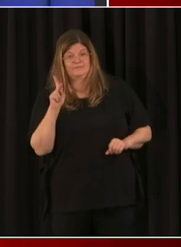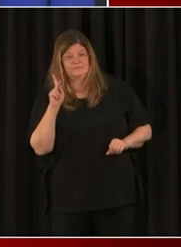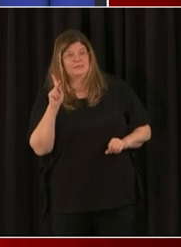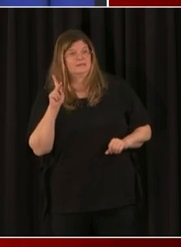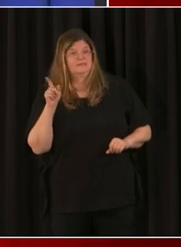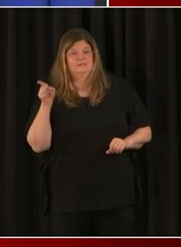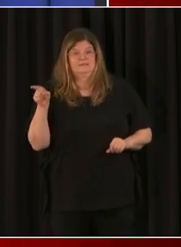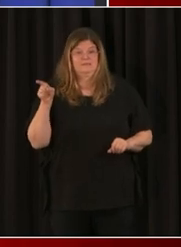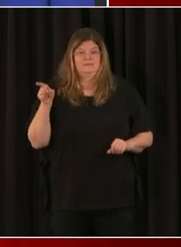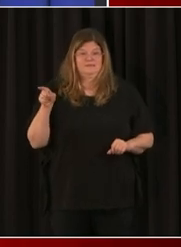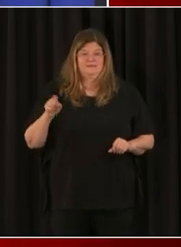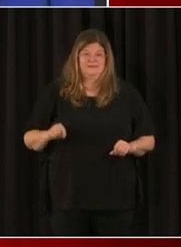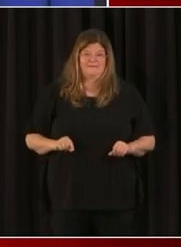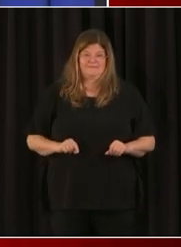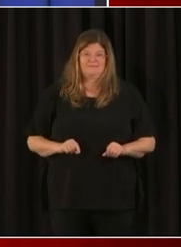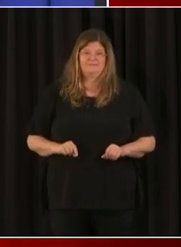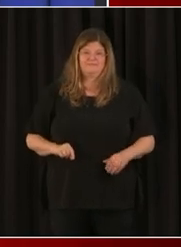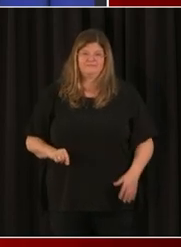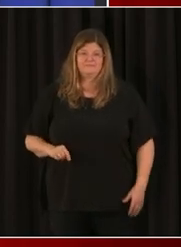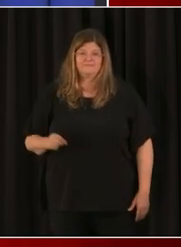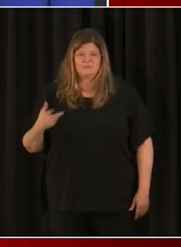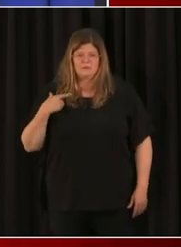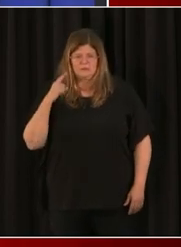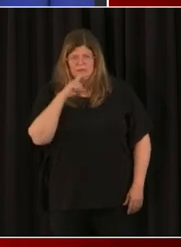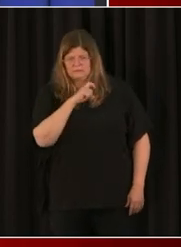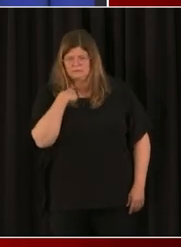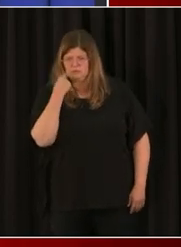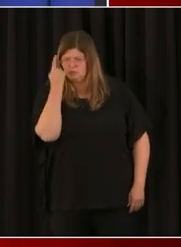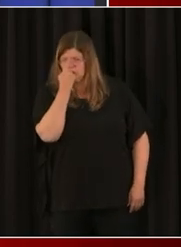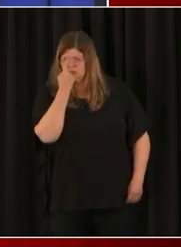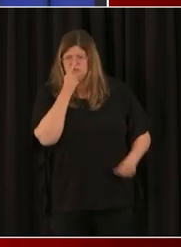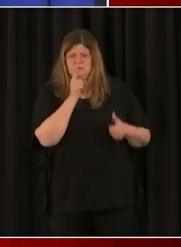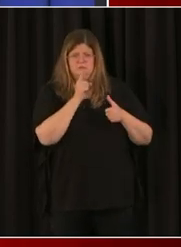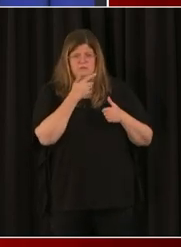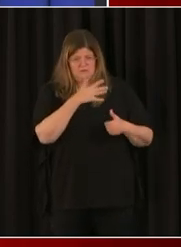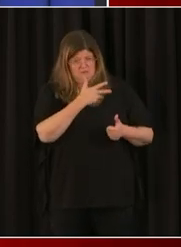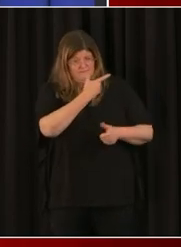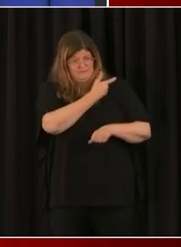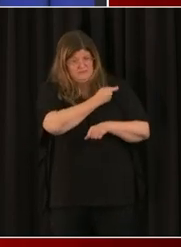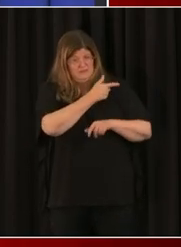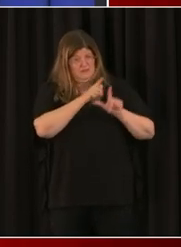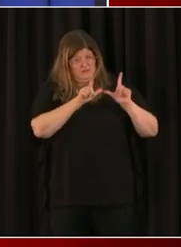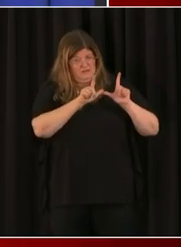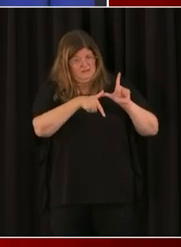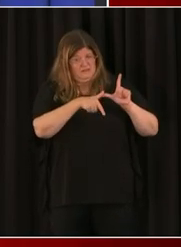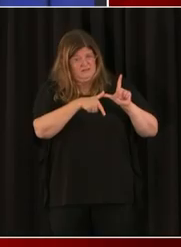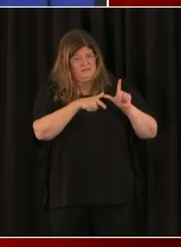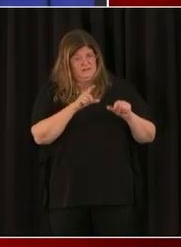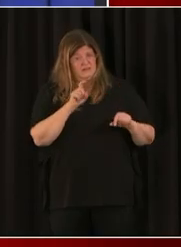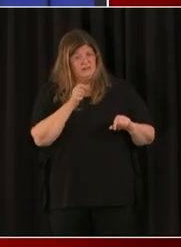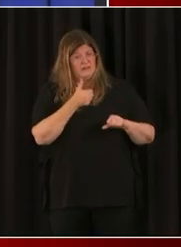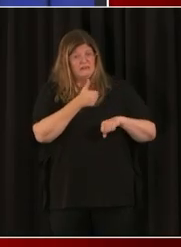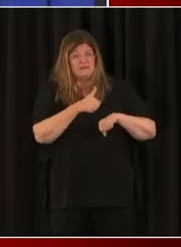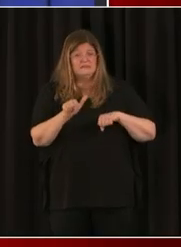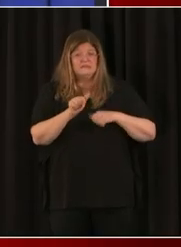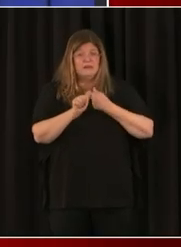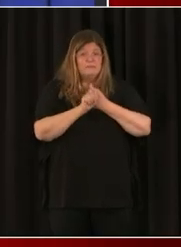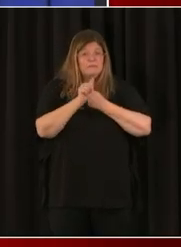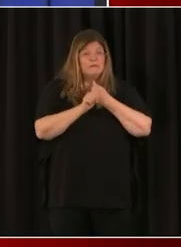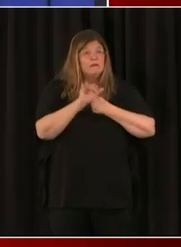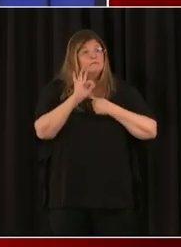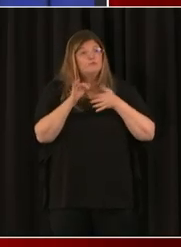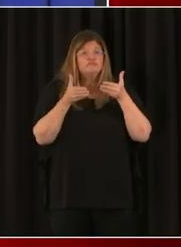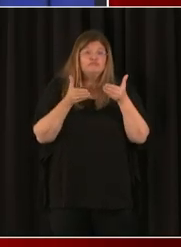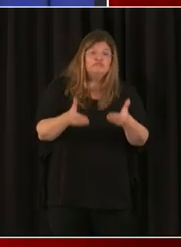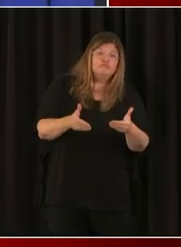Staying with the vaccines, if we could, Sure. I'm wondering, one, do the vaccines expire? Is there any danger that since people aren't taking them